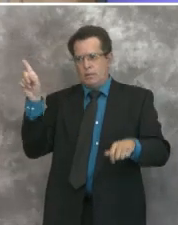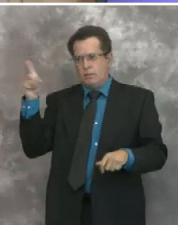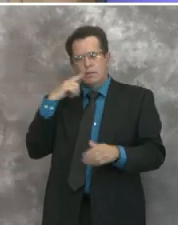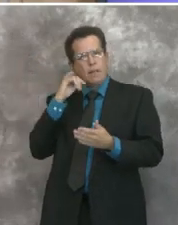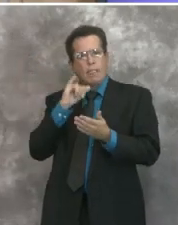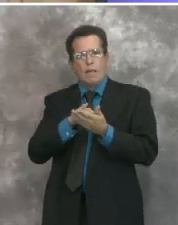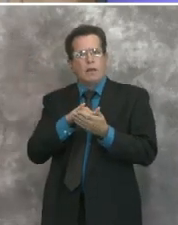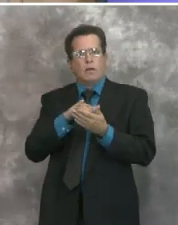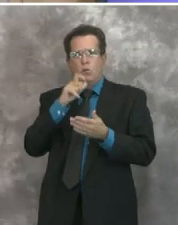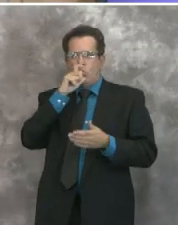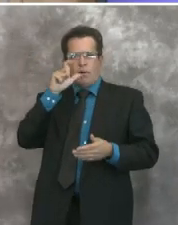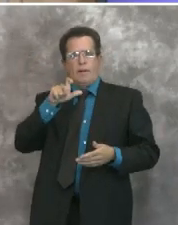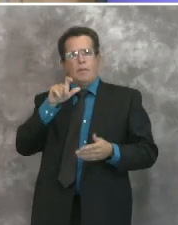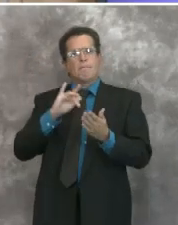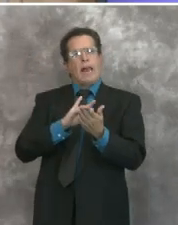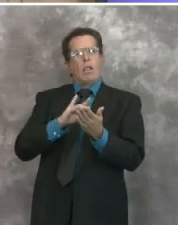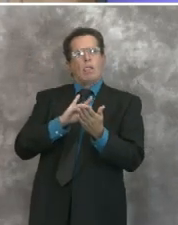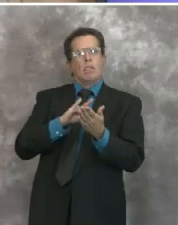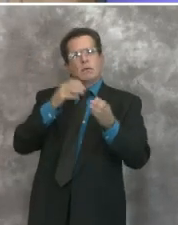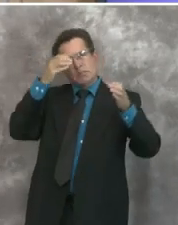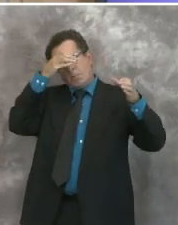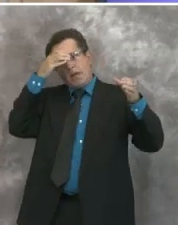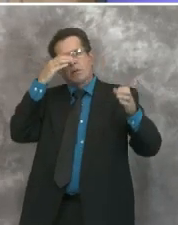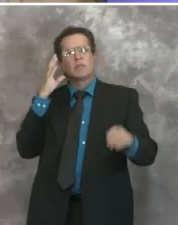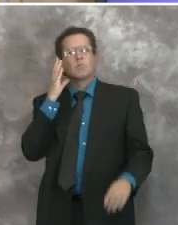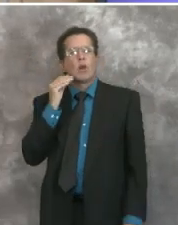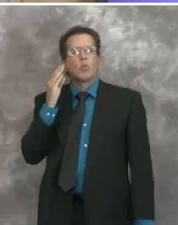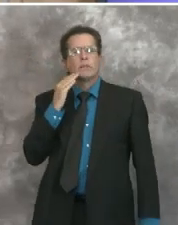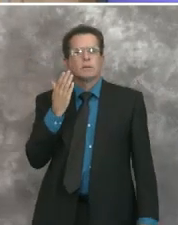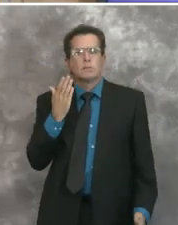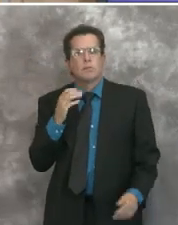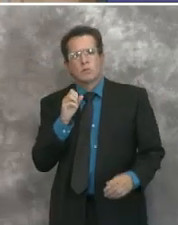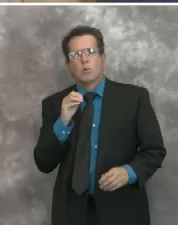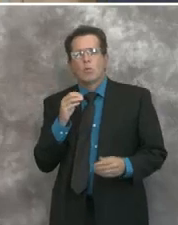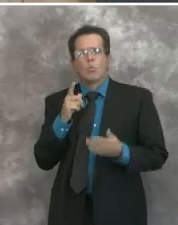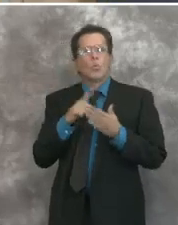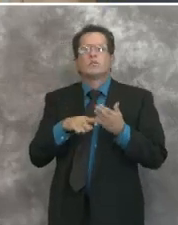require some medical experience. Dr. Wooten's going to respond.